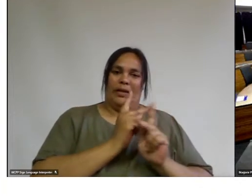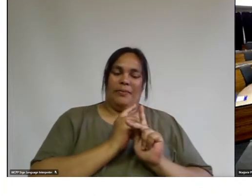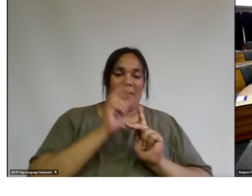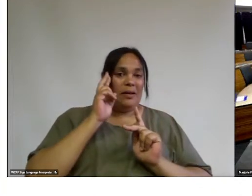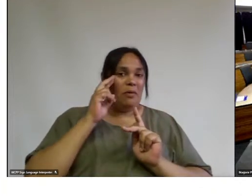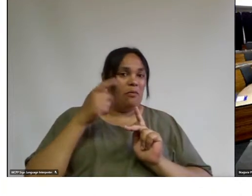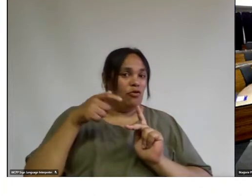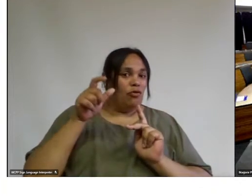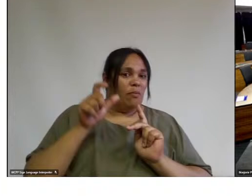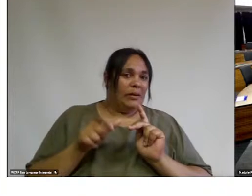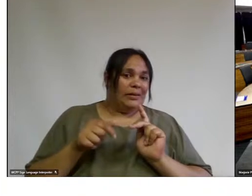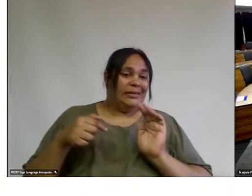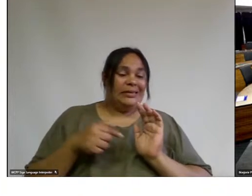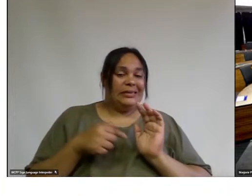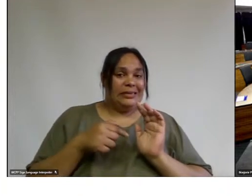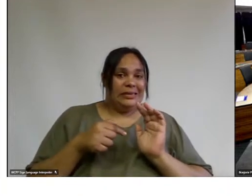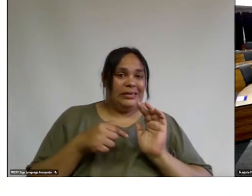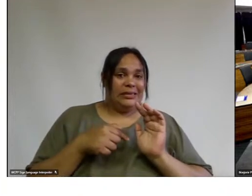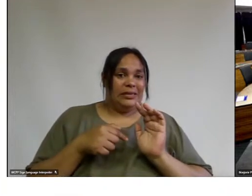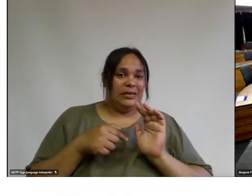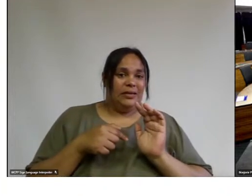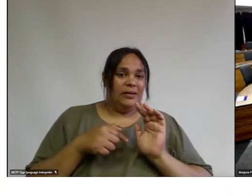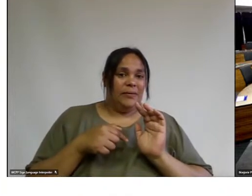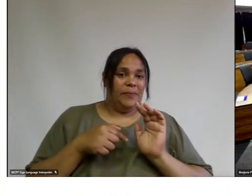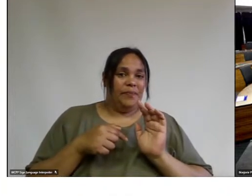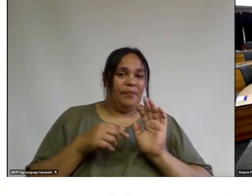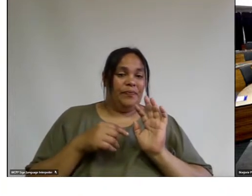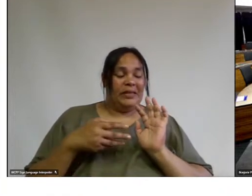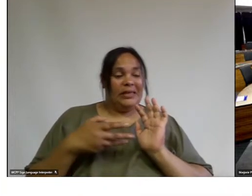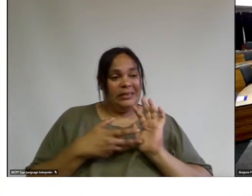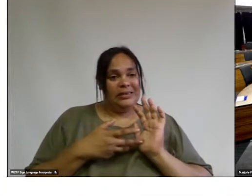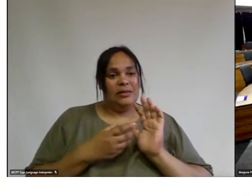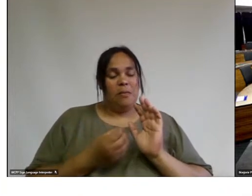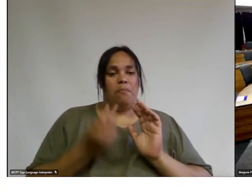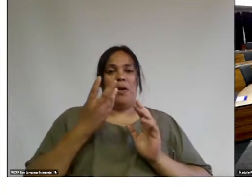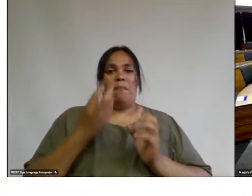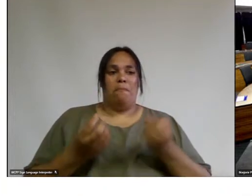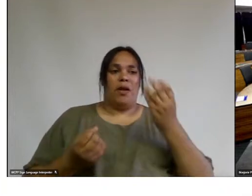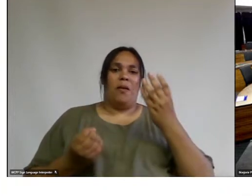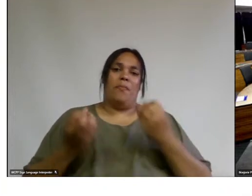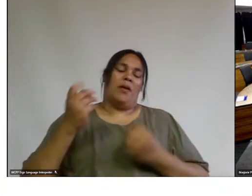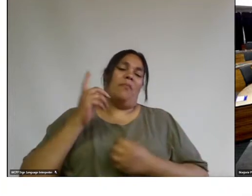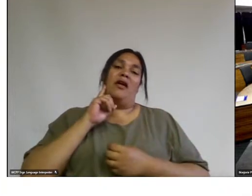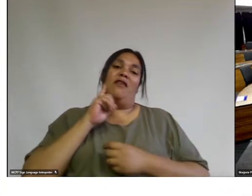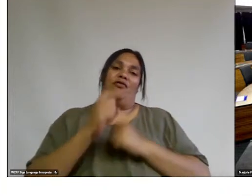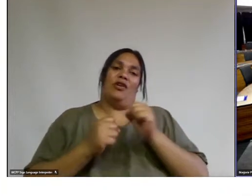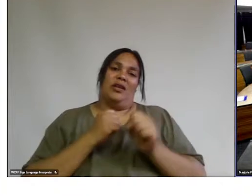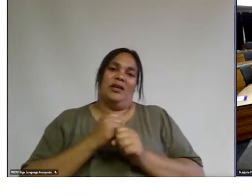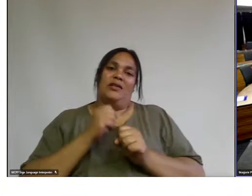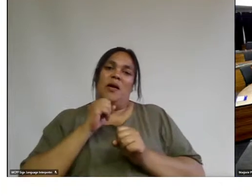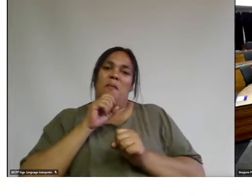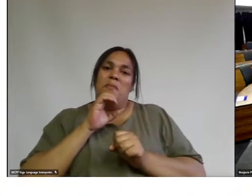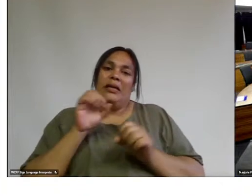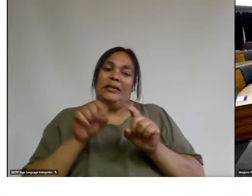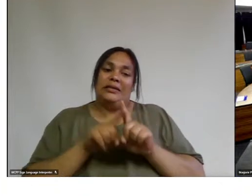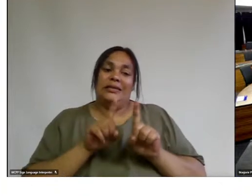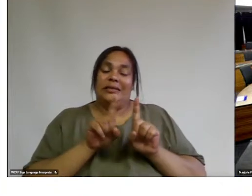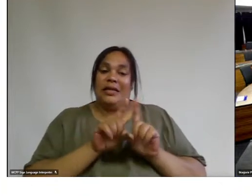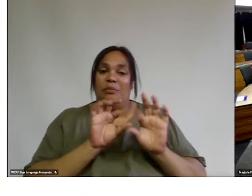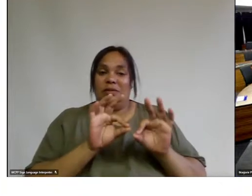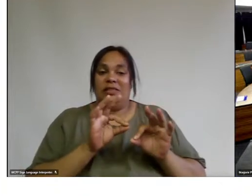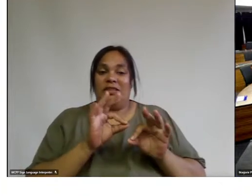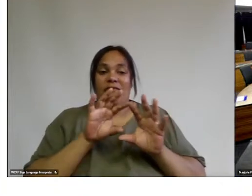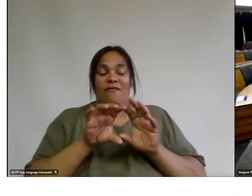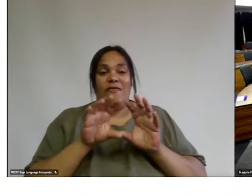Chair, this basically pops up every year. These are the same findings that were made in the